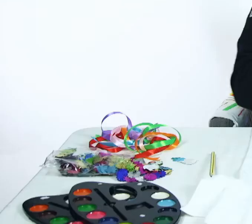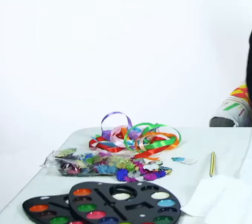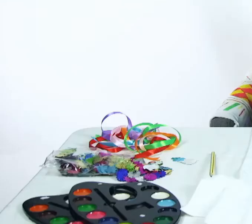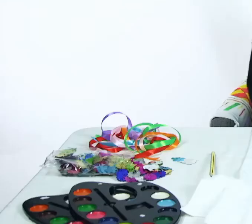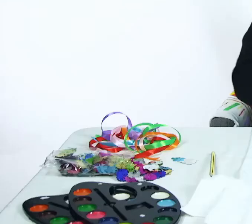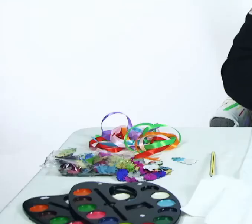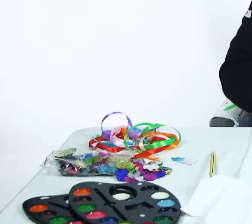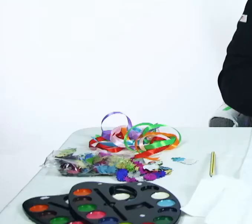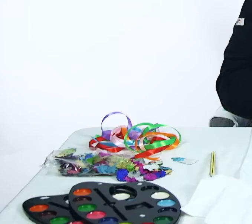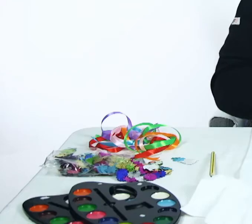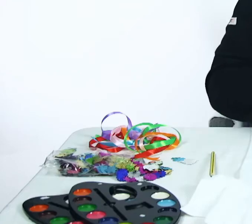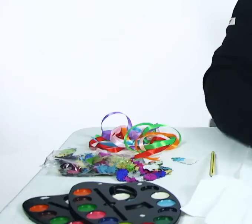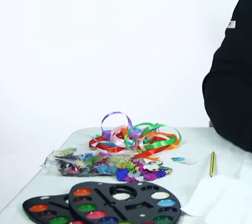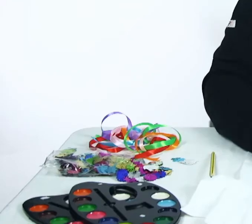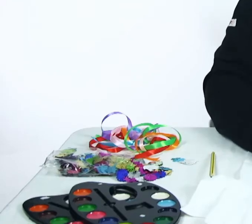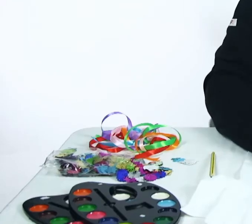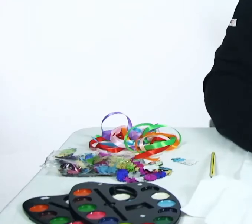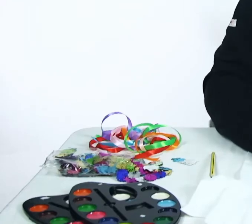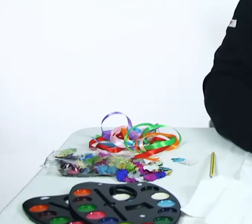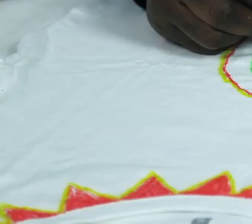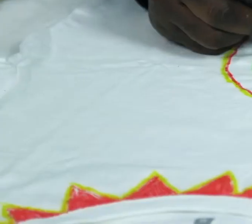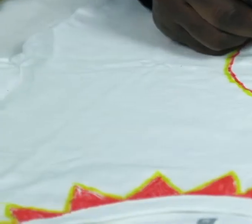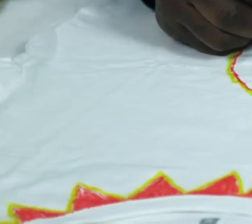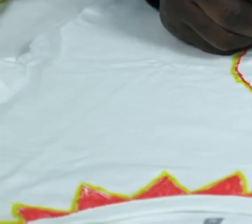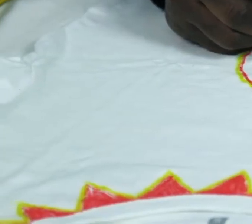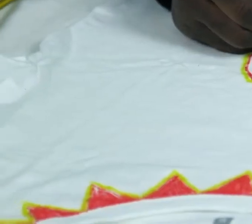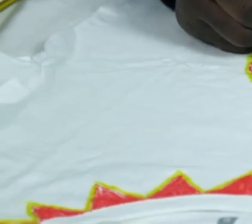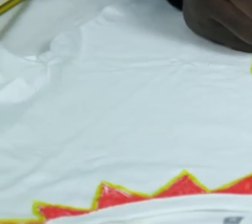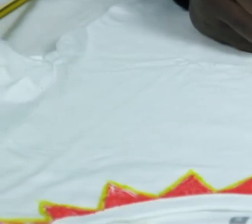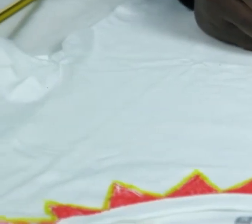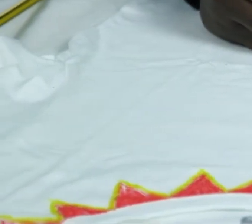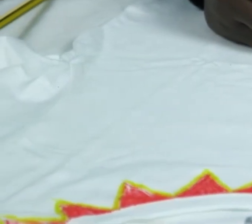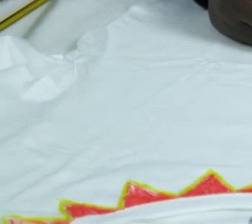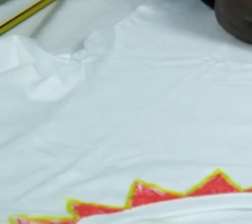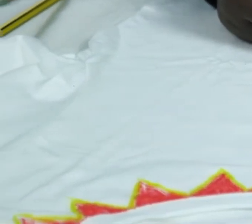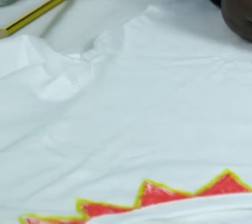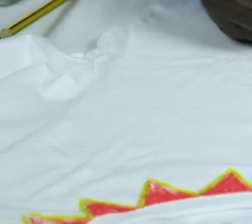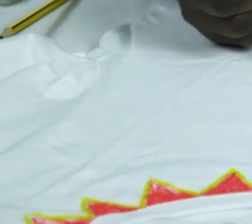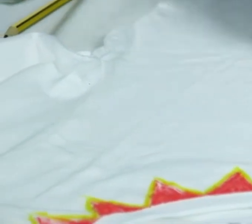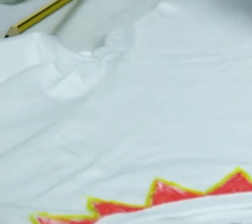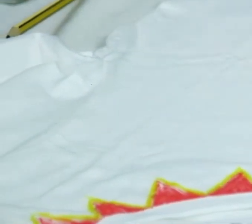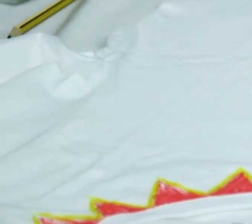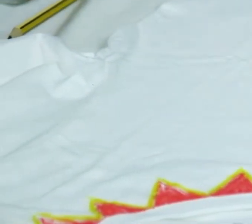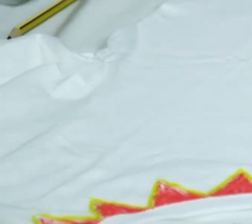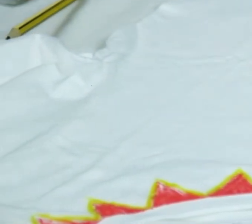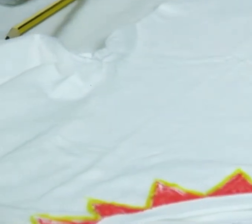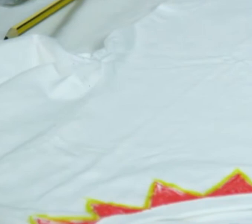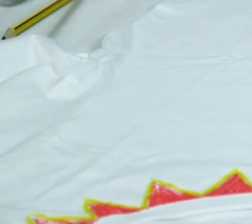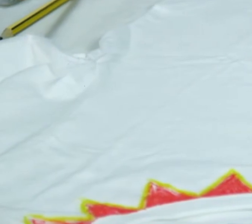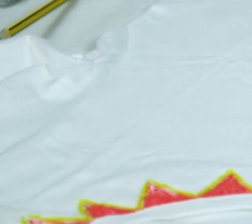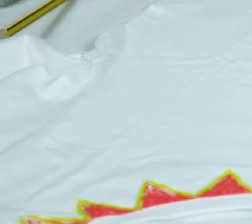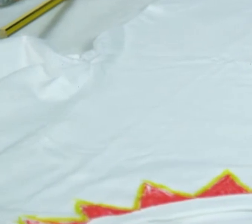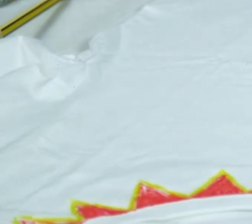We can add some swirls, which I've added on the outside of the original one.